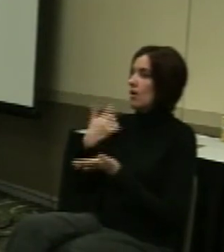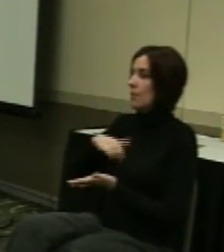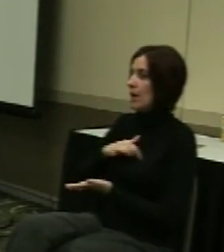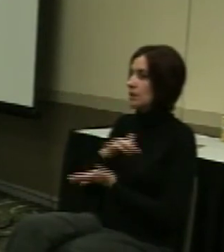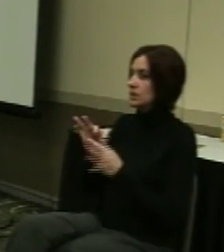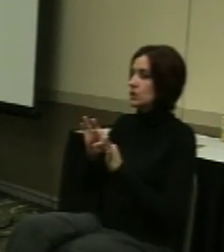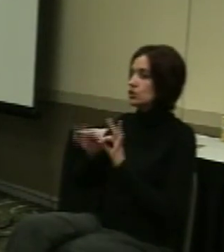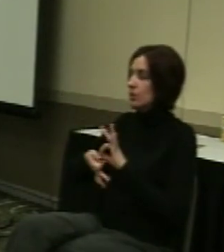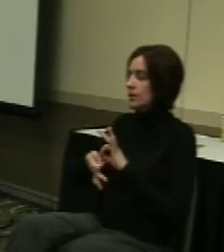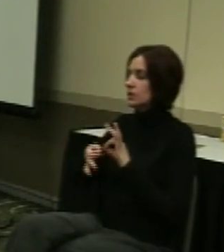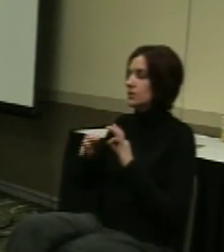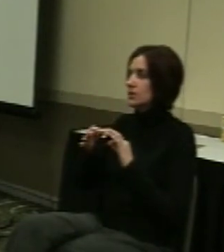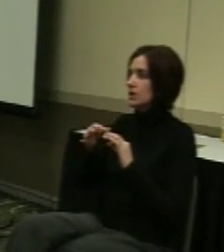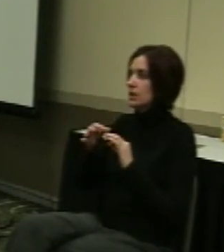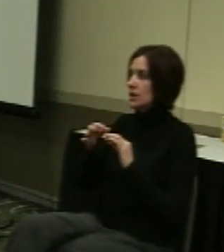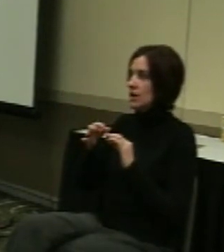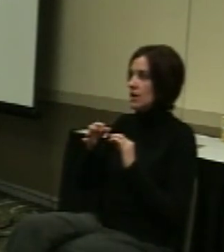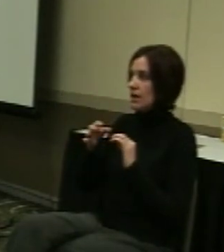and